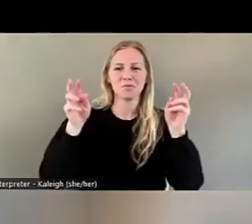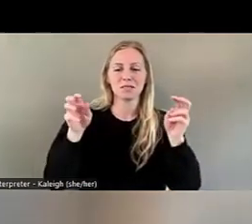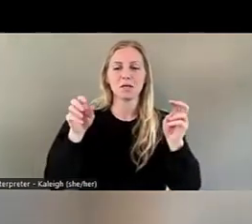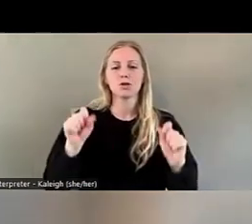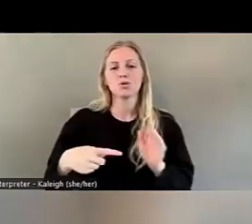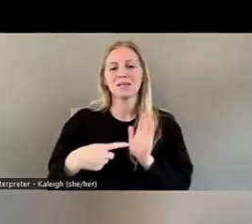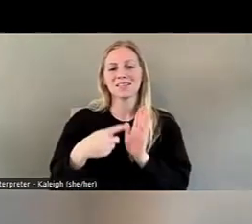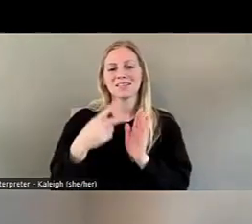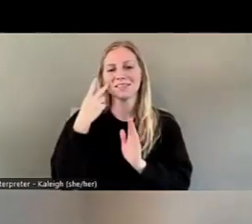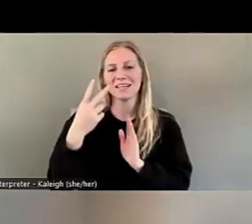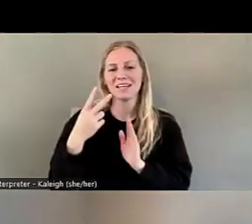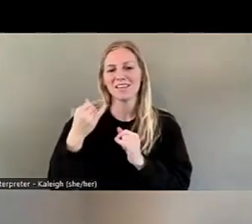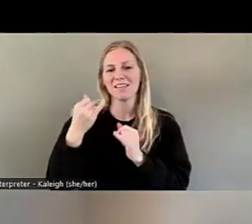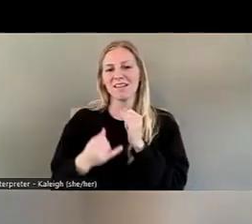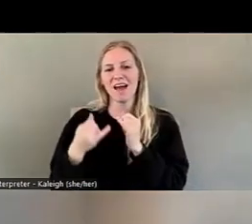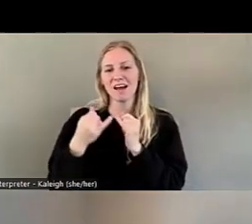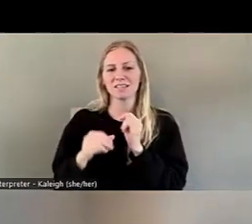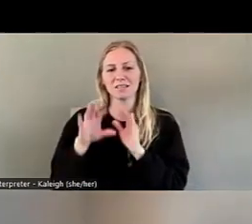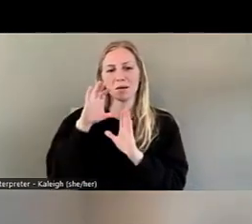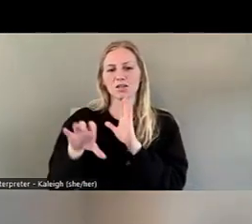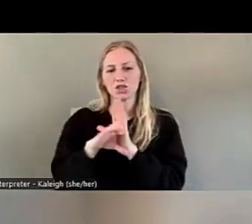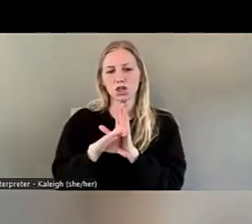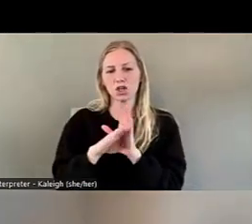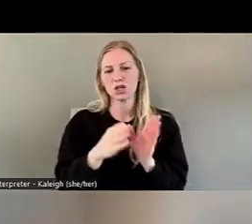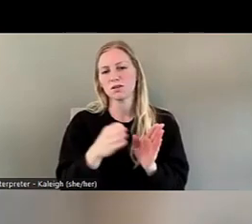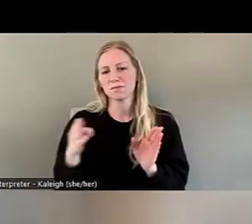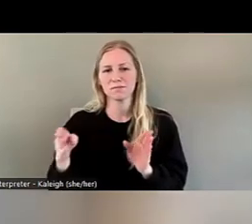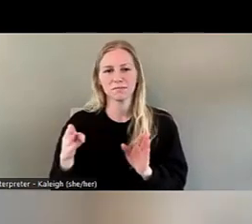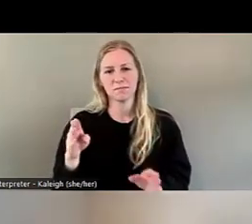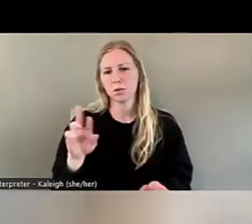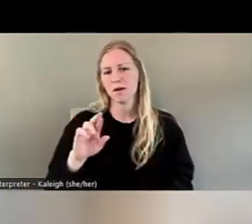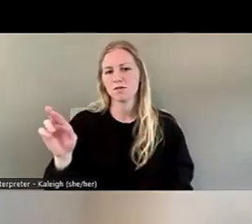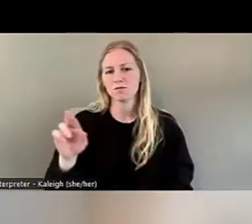in the last photo on this slide.